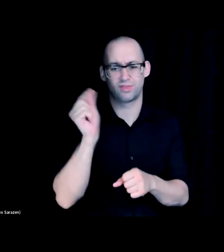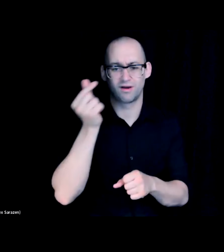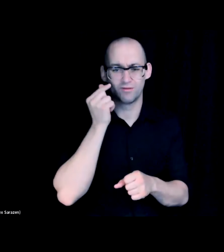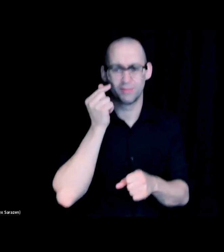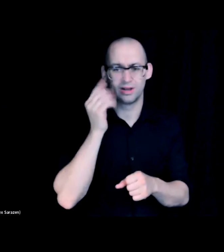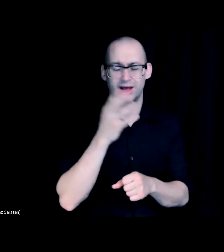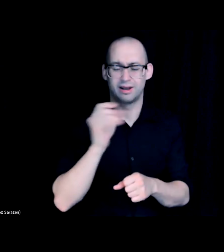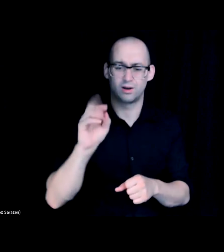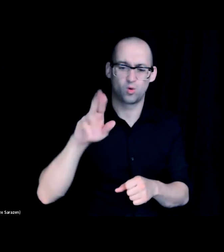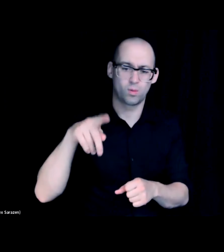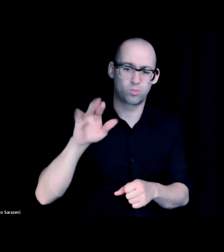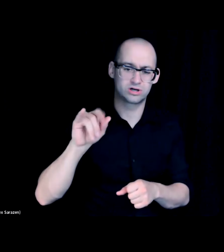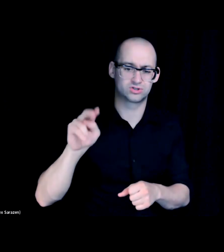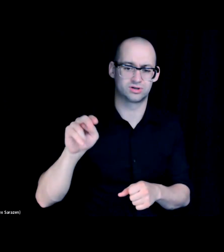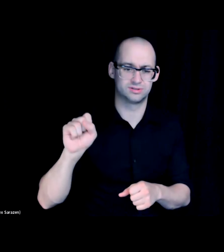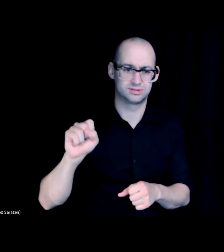and corporations who are,